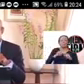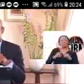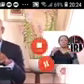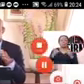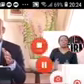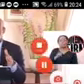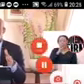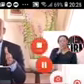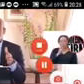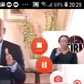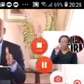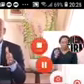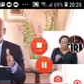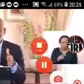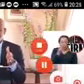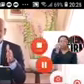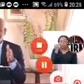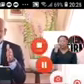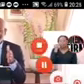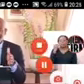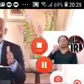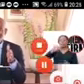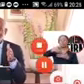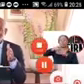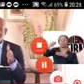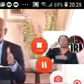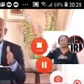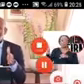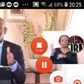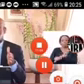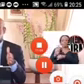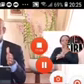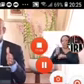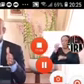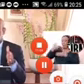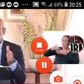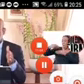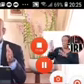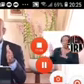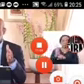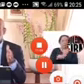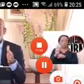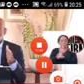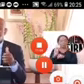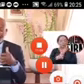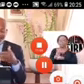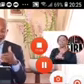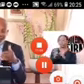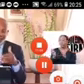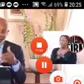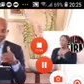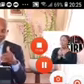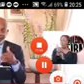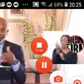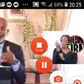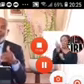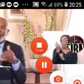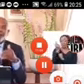removed. So that only if you are going out to transact business with one of those